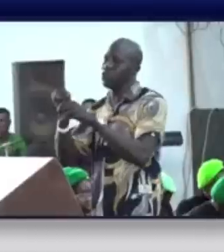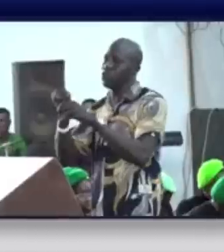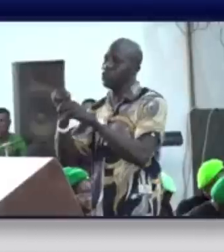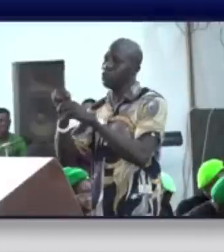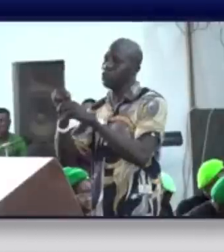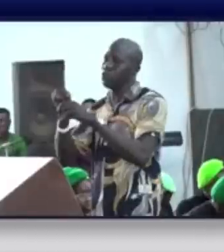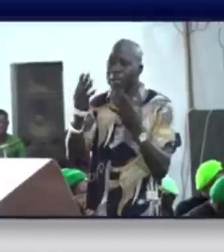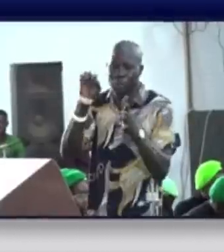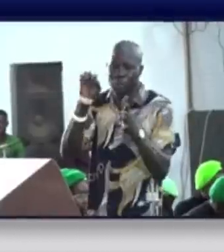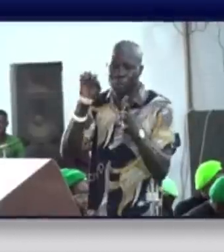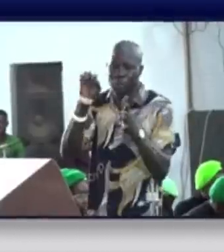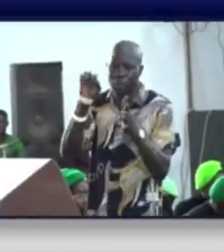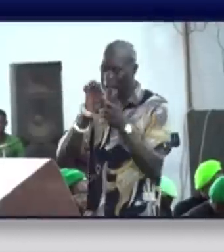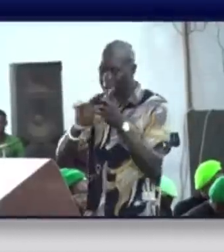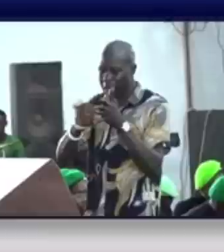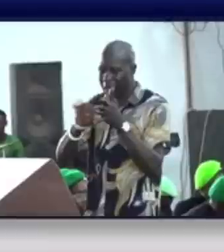Elo la uka.